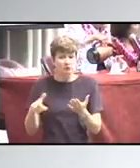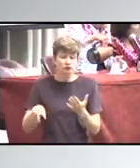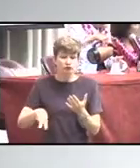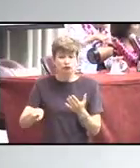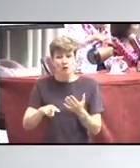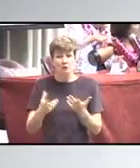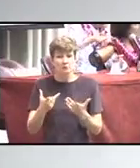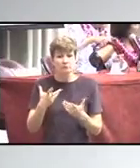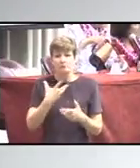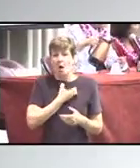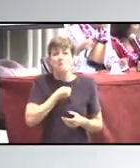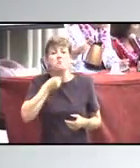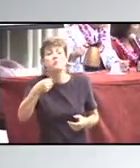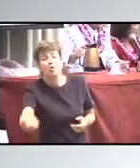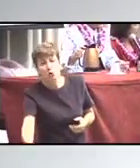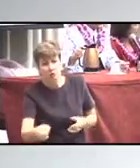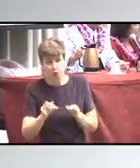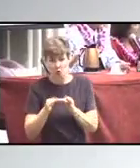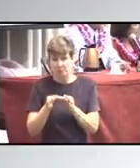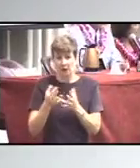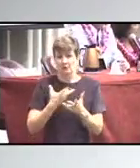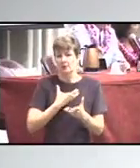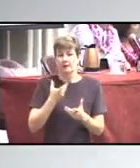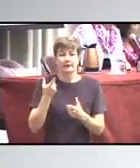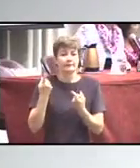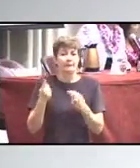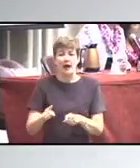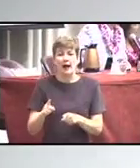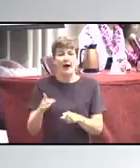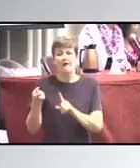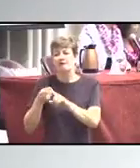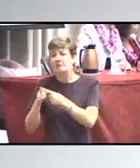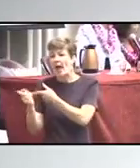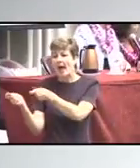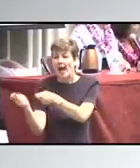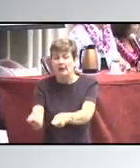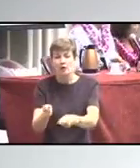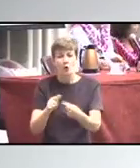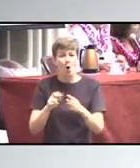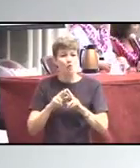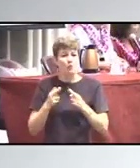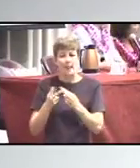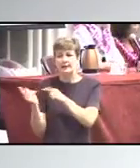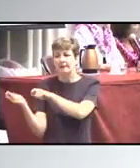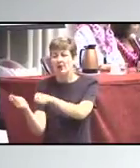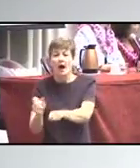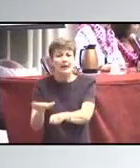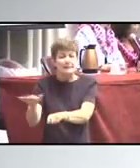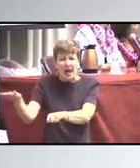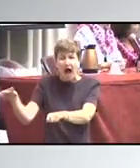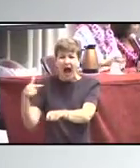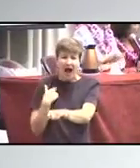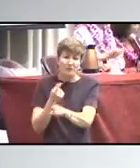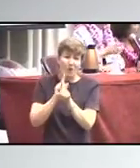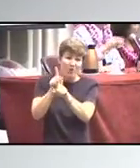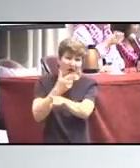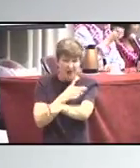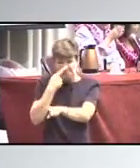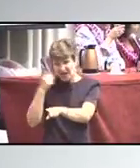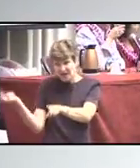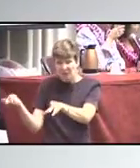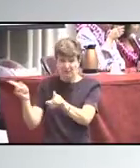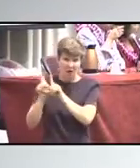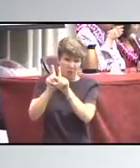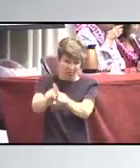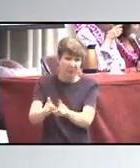of pulled into the interpreting situation by a friend or a relative that said, hey, I'm going to the hospital, can you come